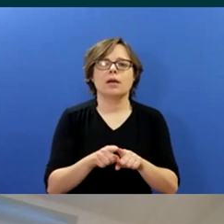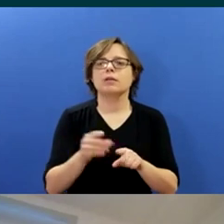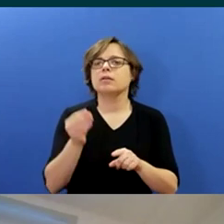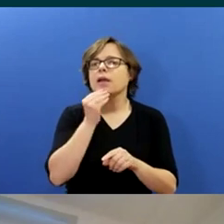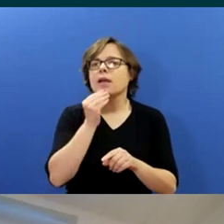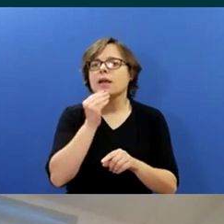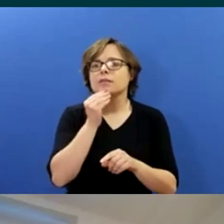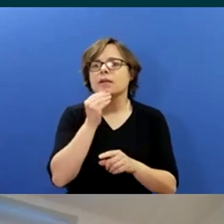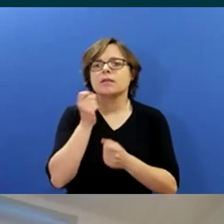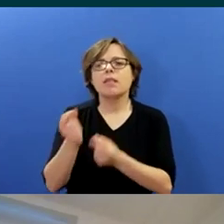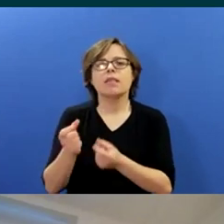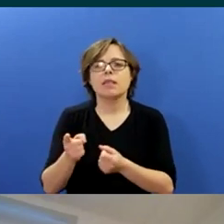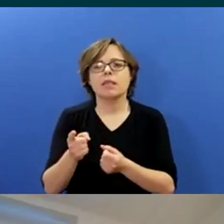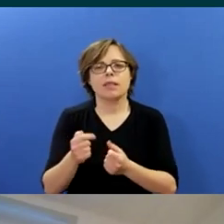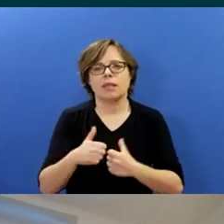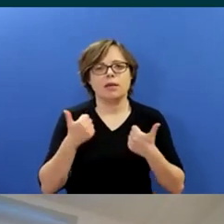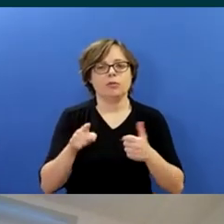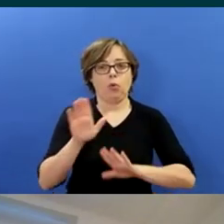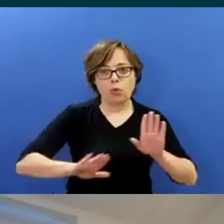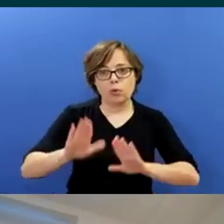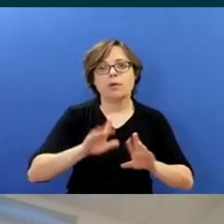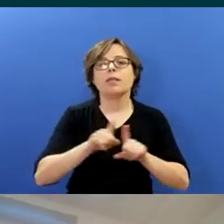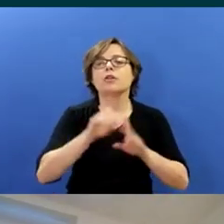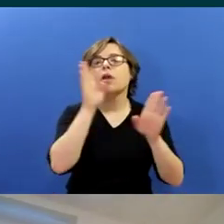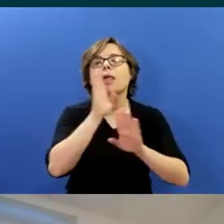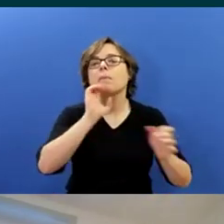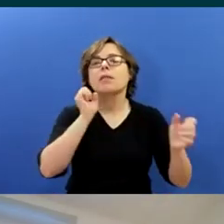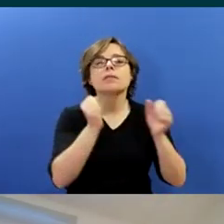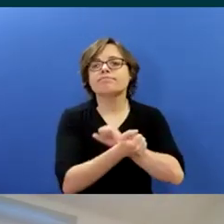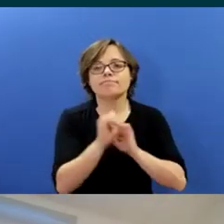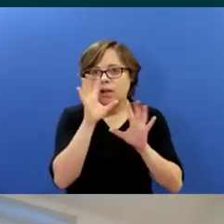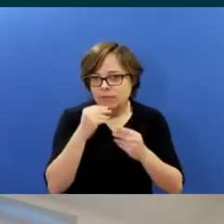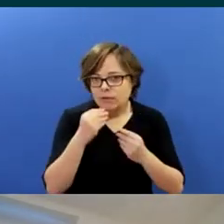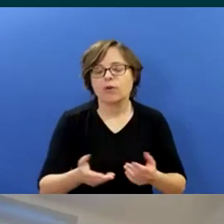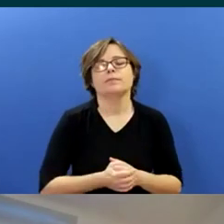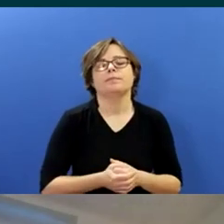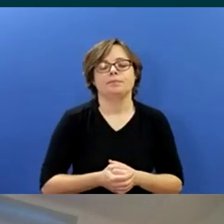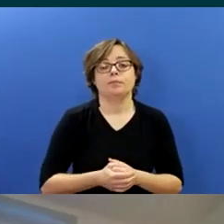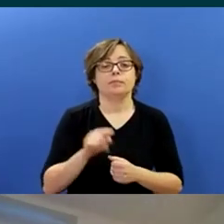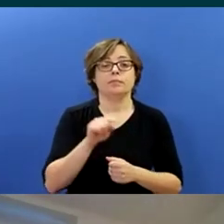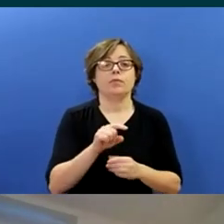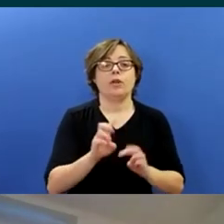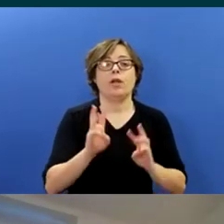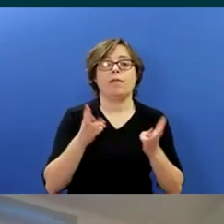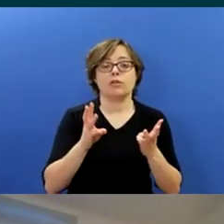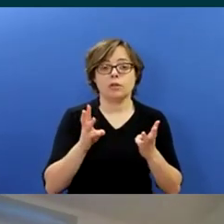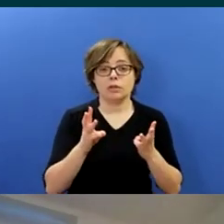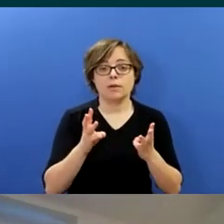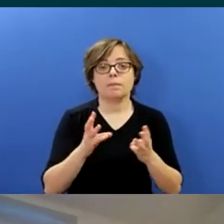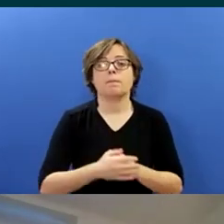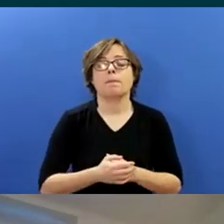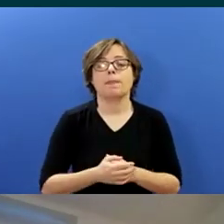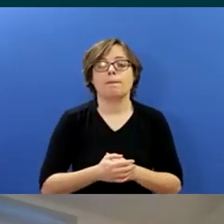about climate change. And these workshops actually were put into practice